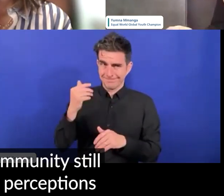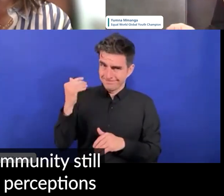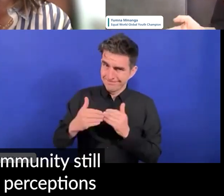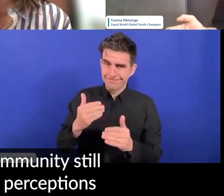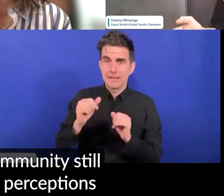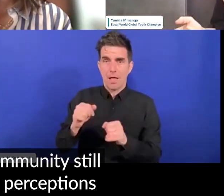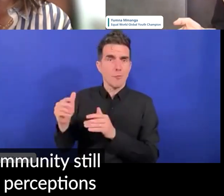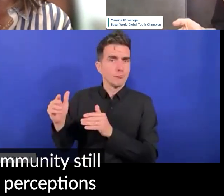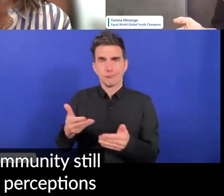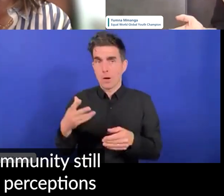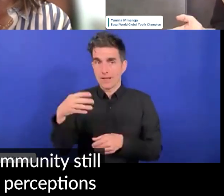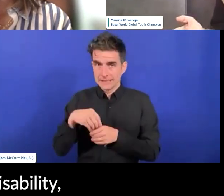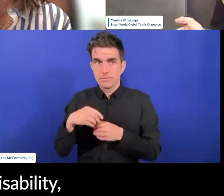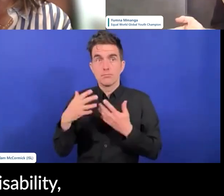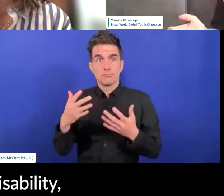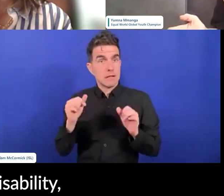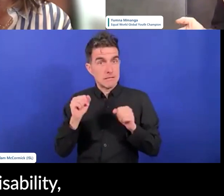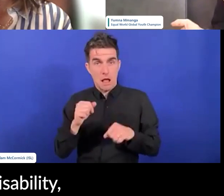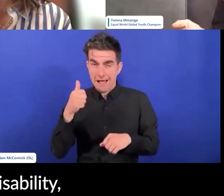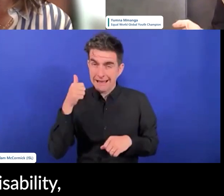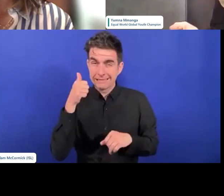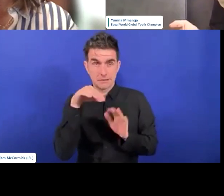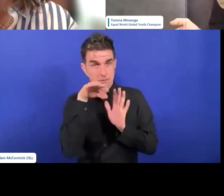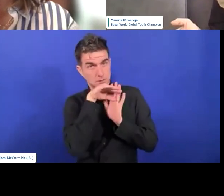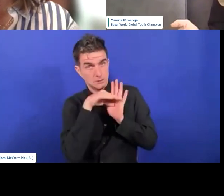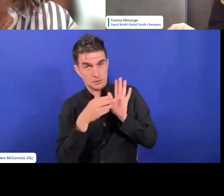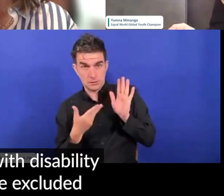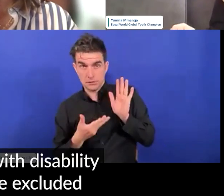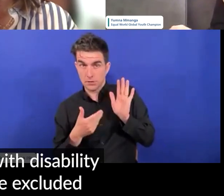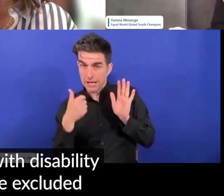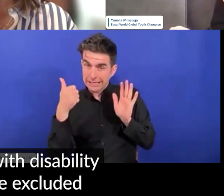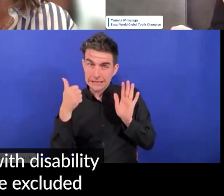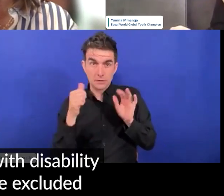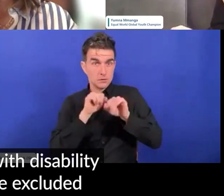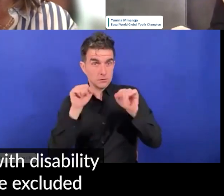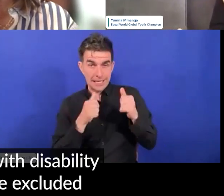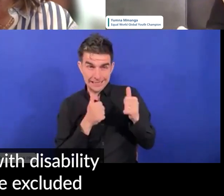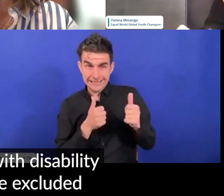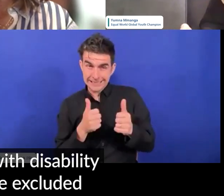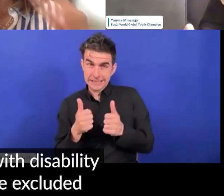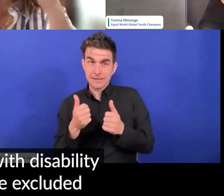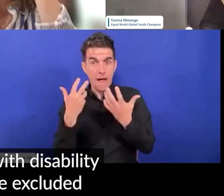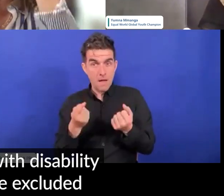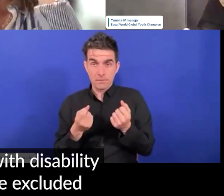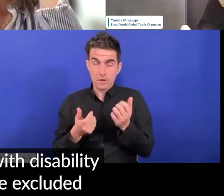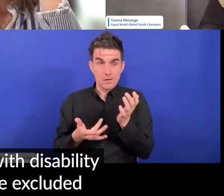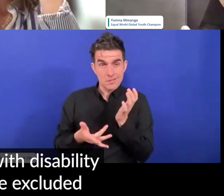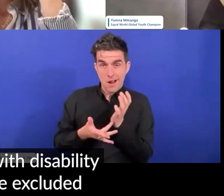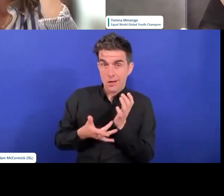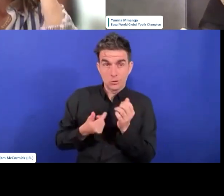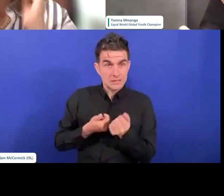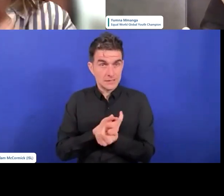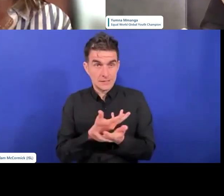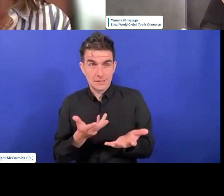holds negative perceptions towards disability, then children with disability will always be